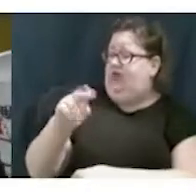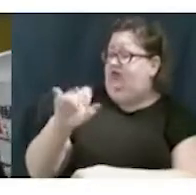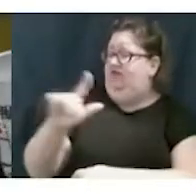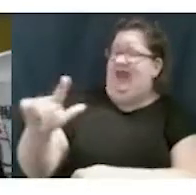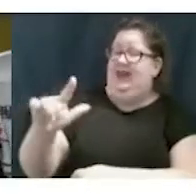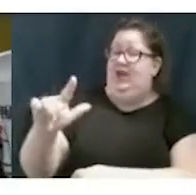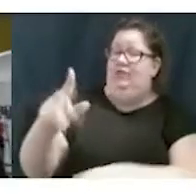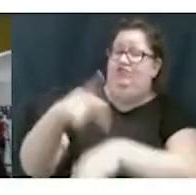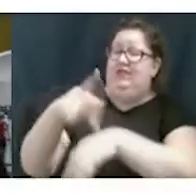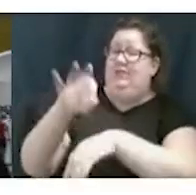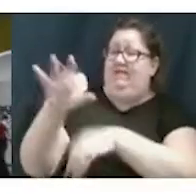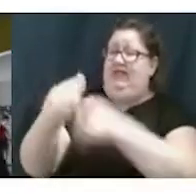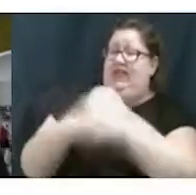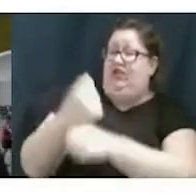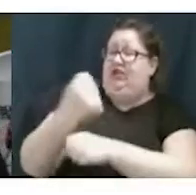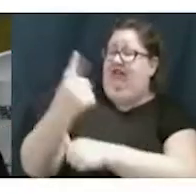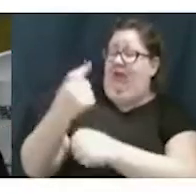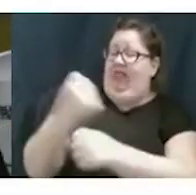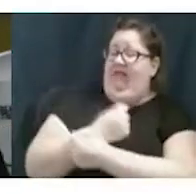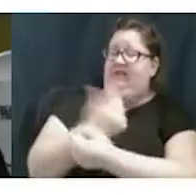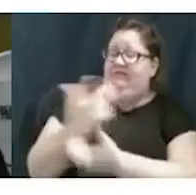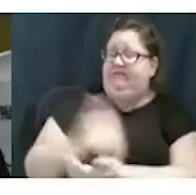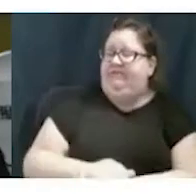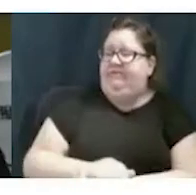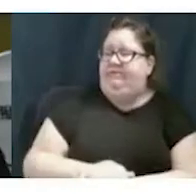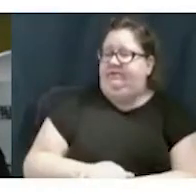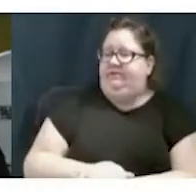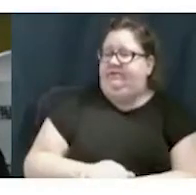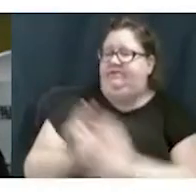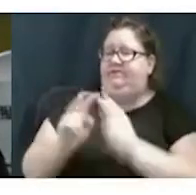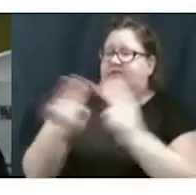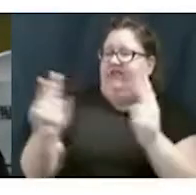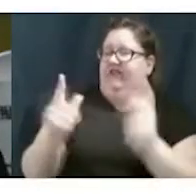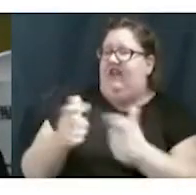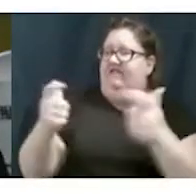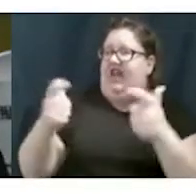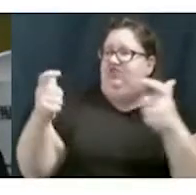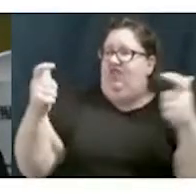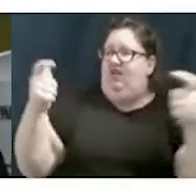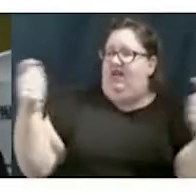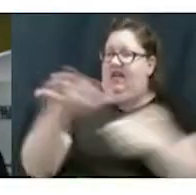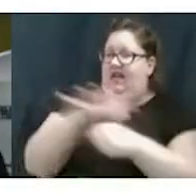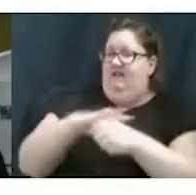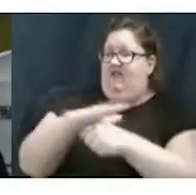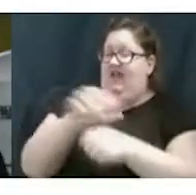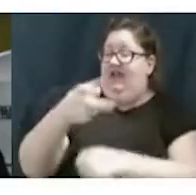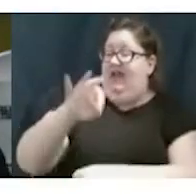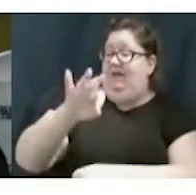everybody loves. And it's a very fast growing area. Apex is one of the fastest.